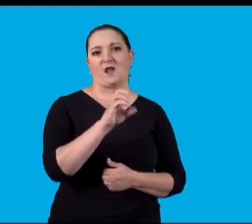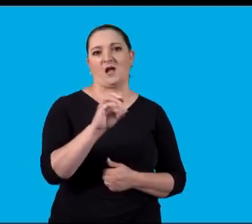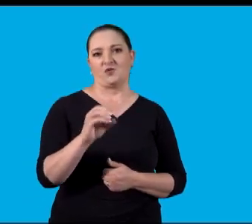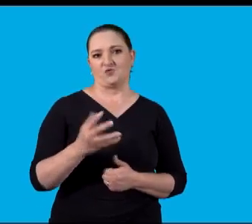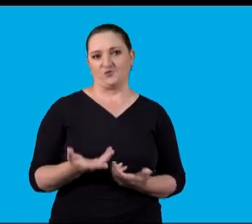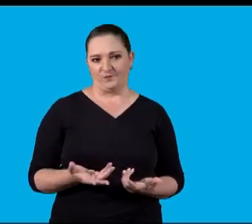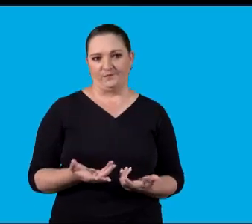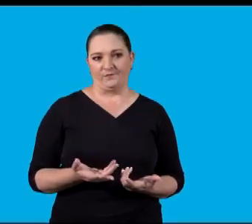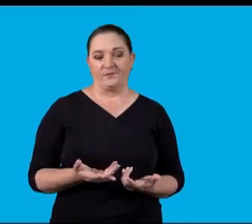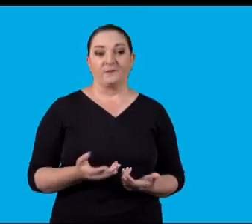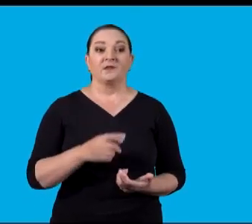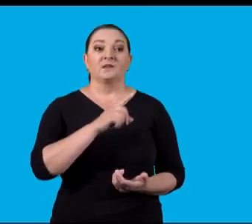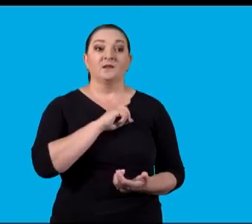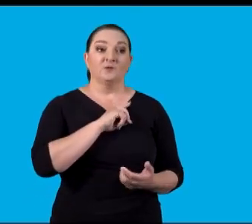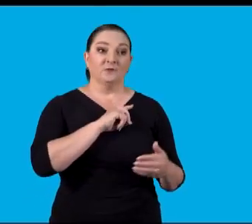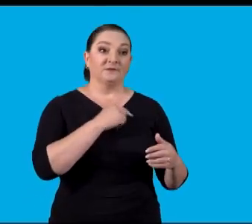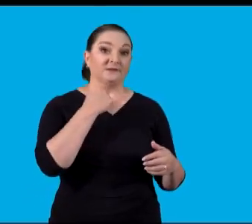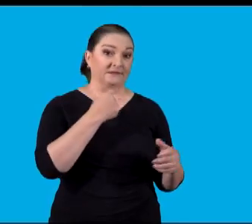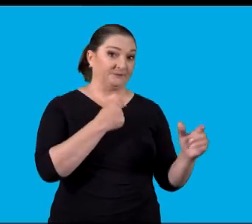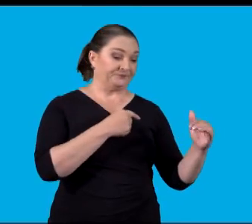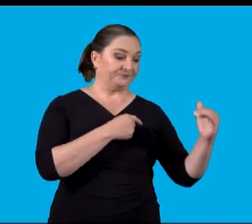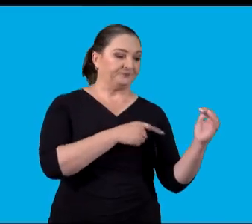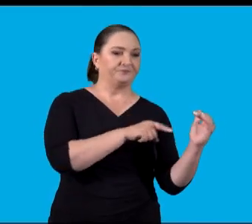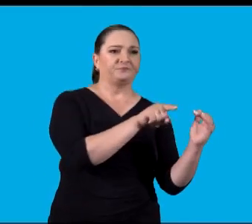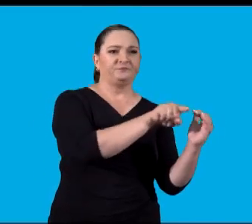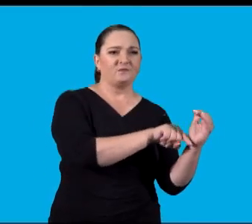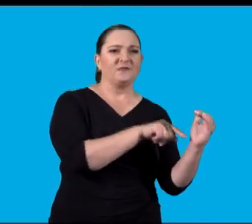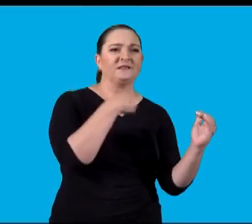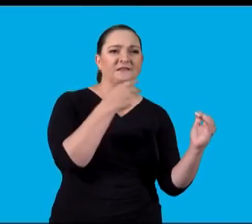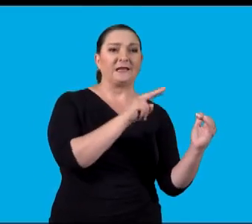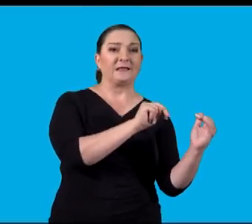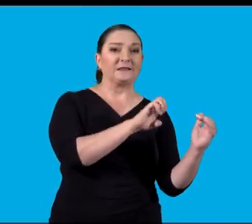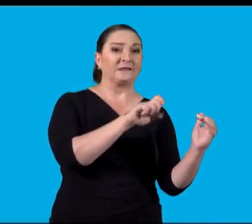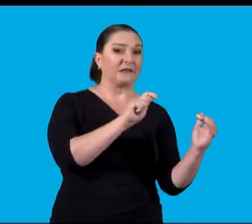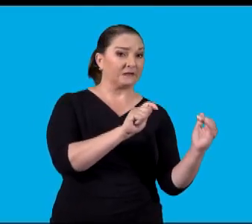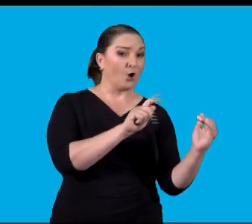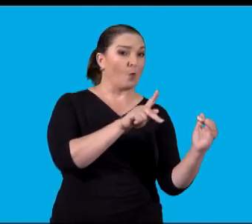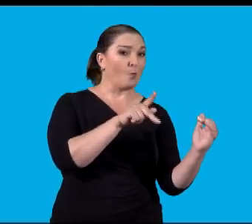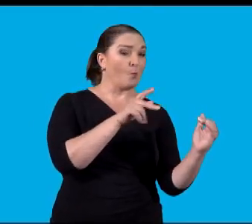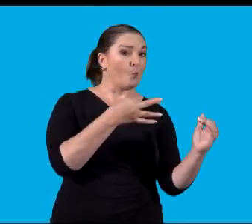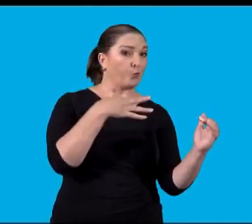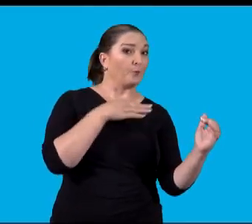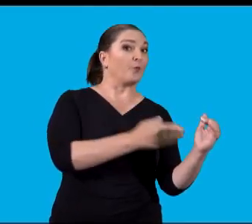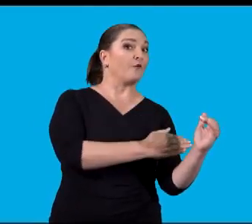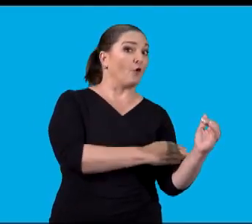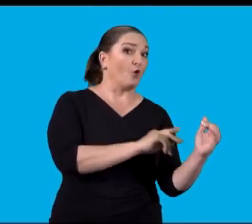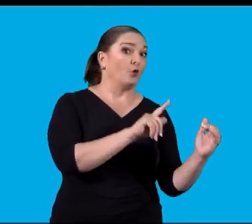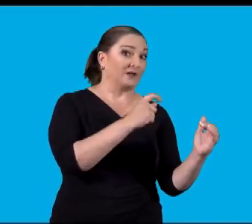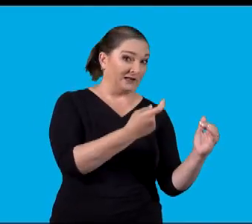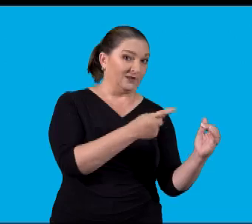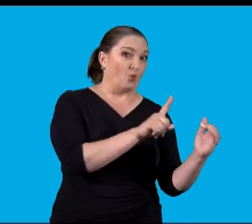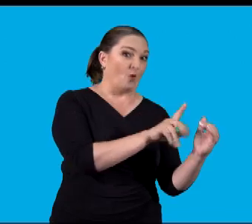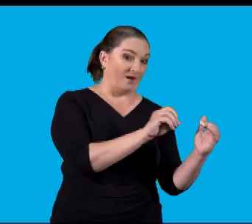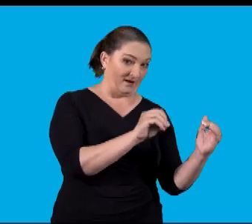100. So I'll come here, then I'll say, what is it that I want? I want net profit before tax, which is 100. What do